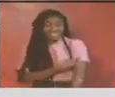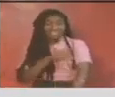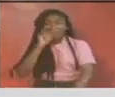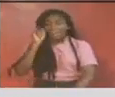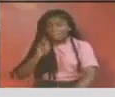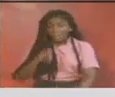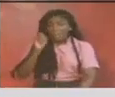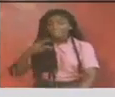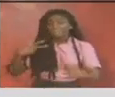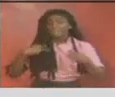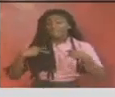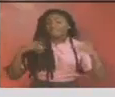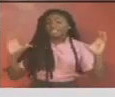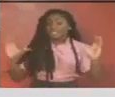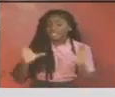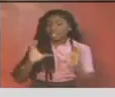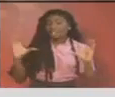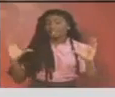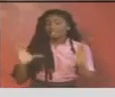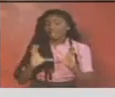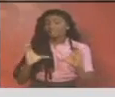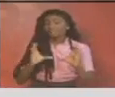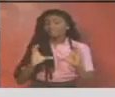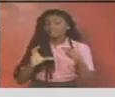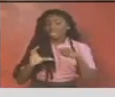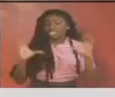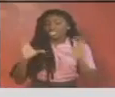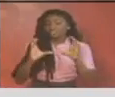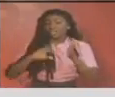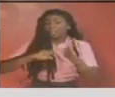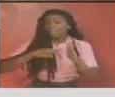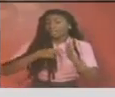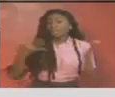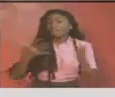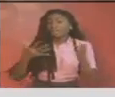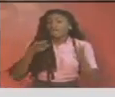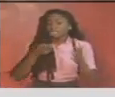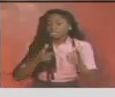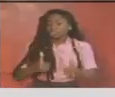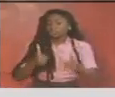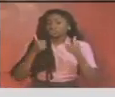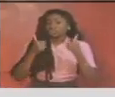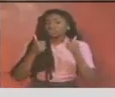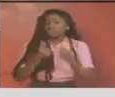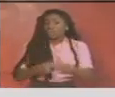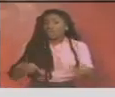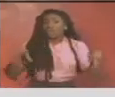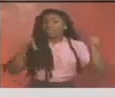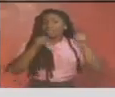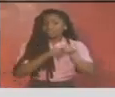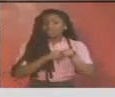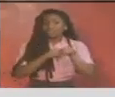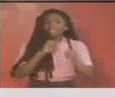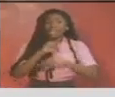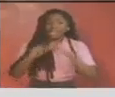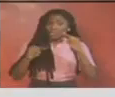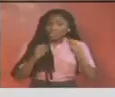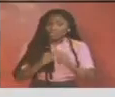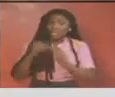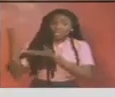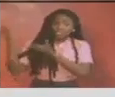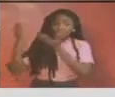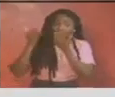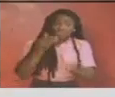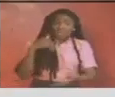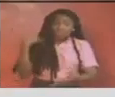lot and said, yes, it meets the quality standard. And once the product is being used, once the vaccine is being deployed, we continue to